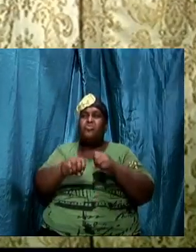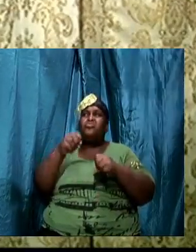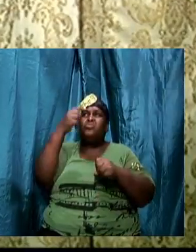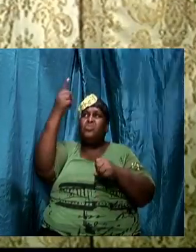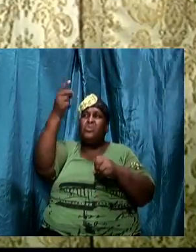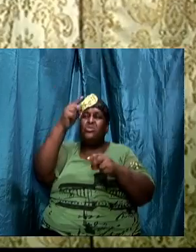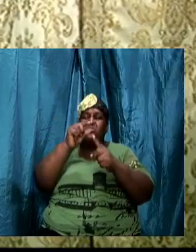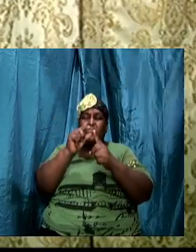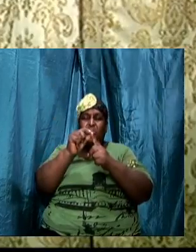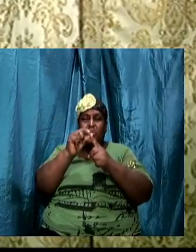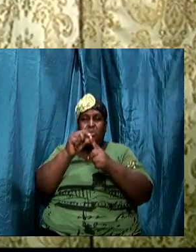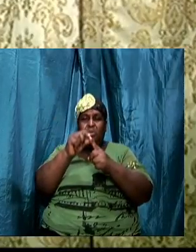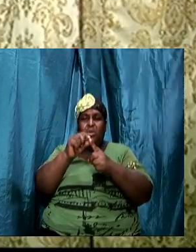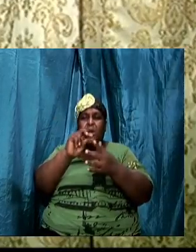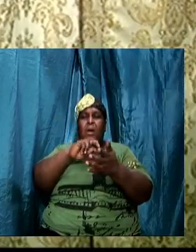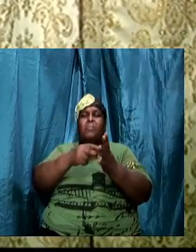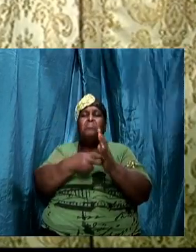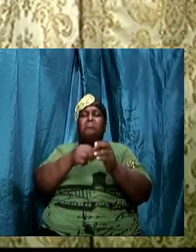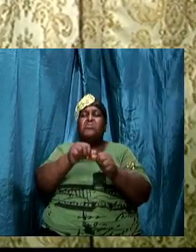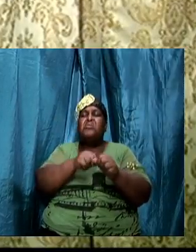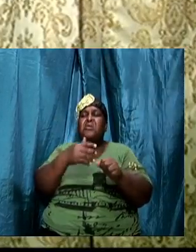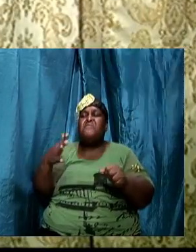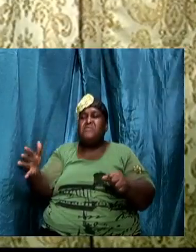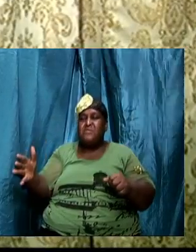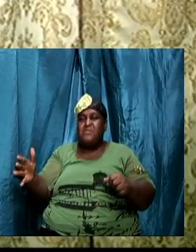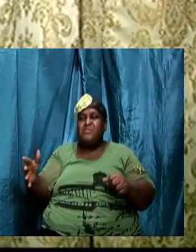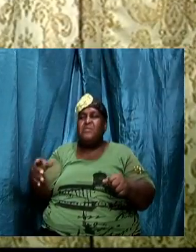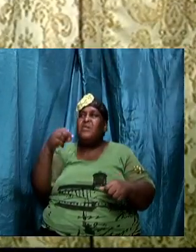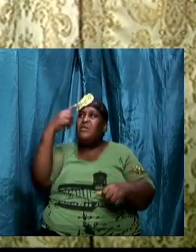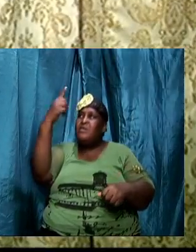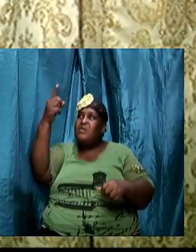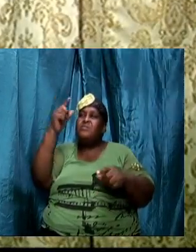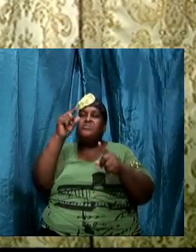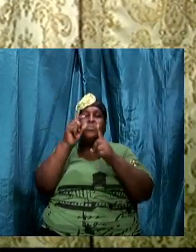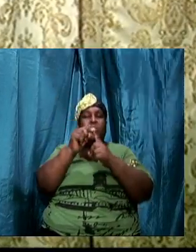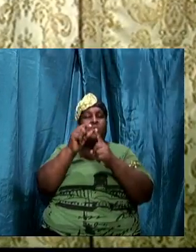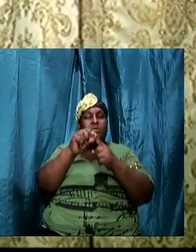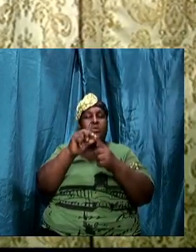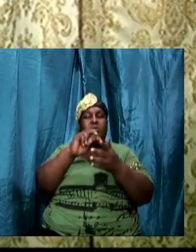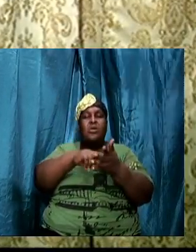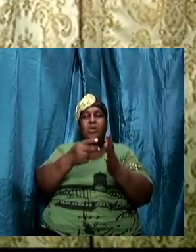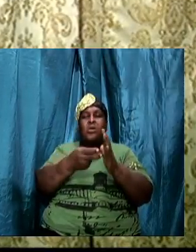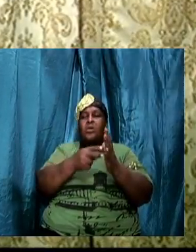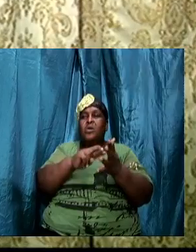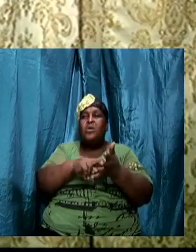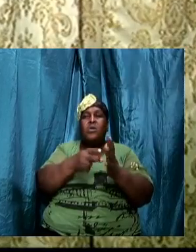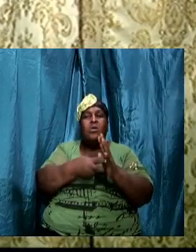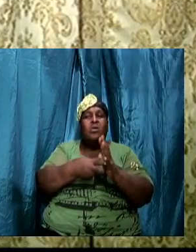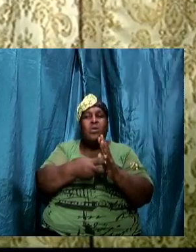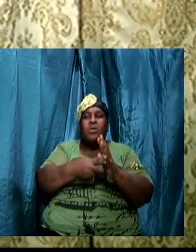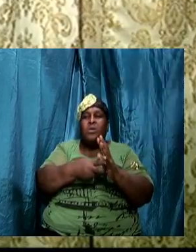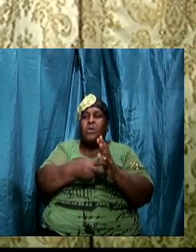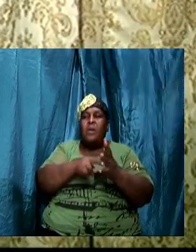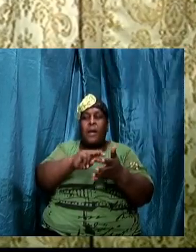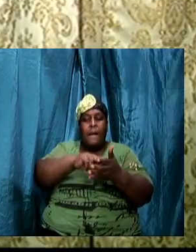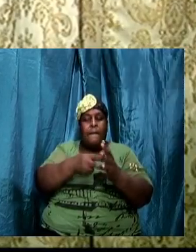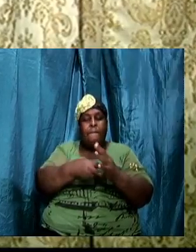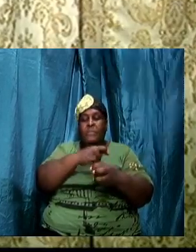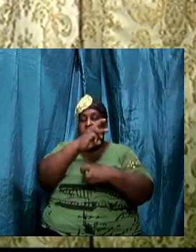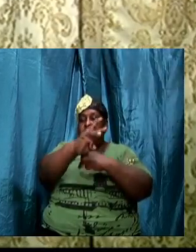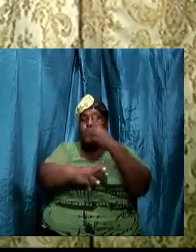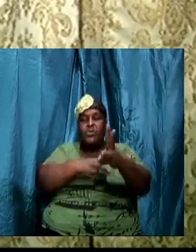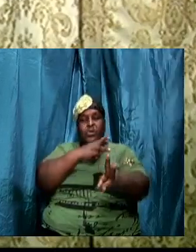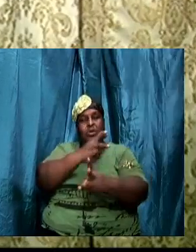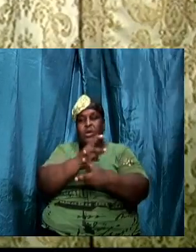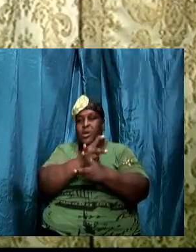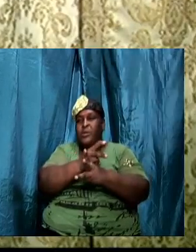means everything. His word means the whole world.